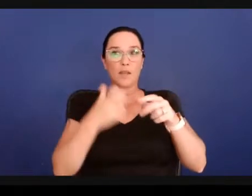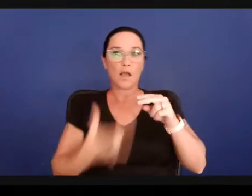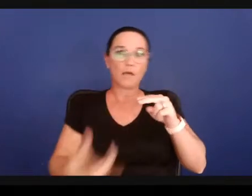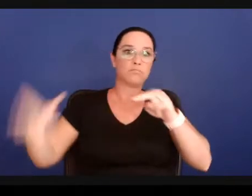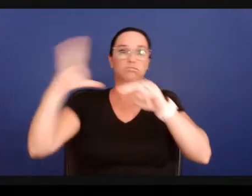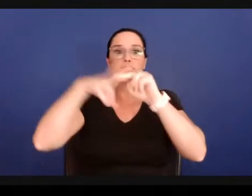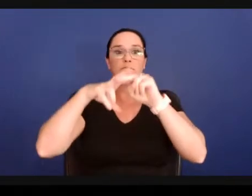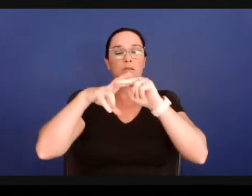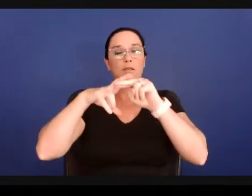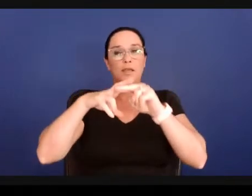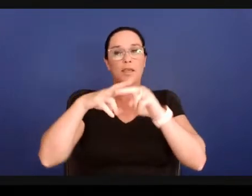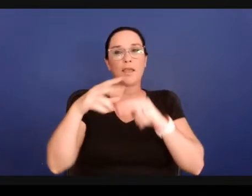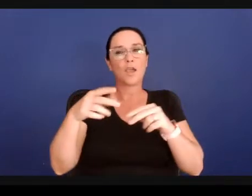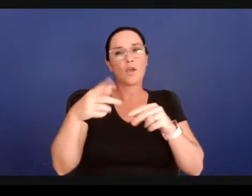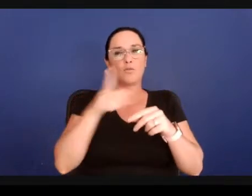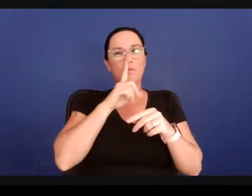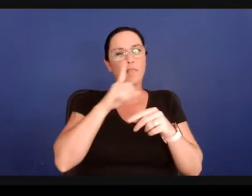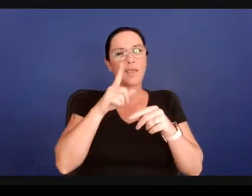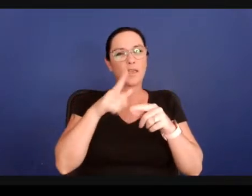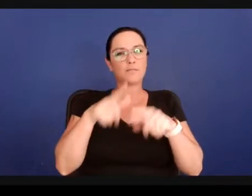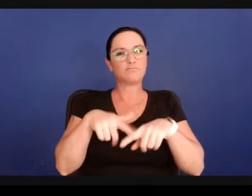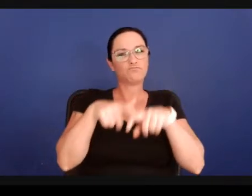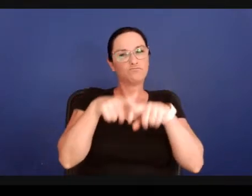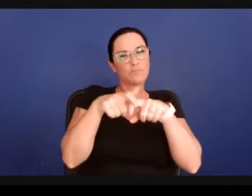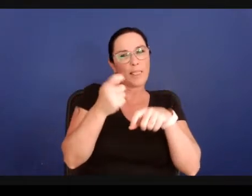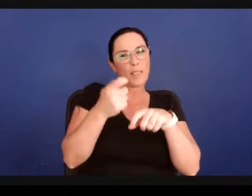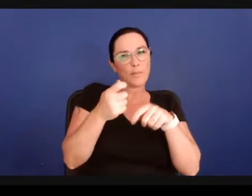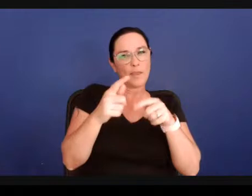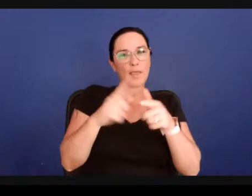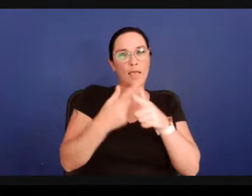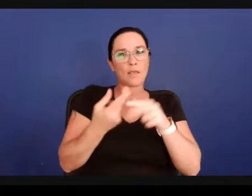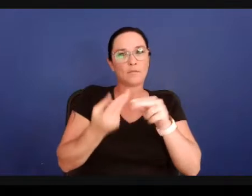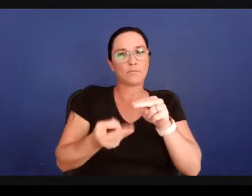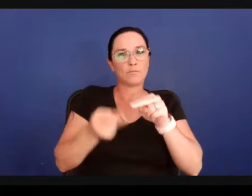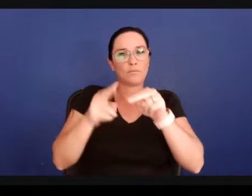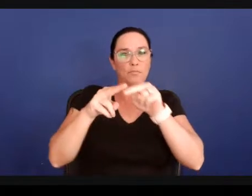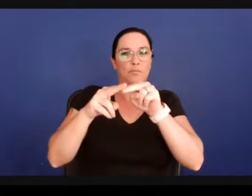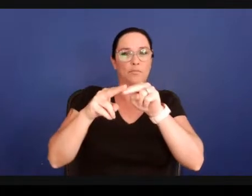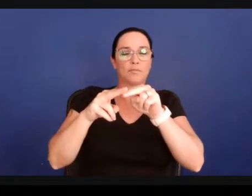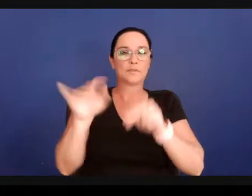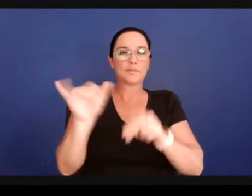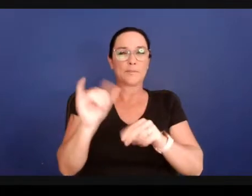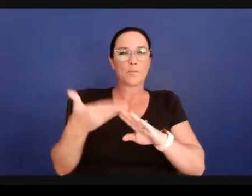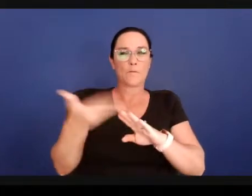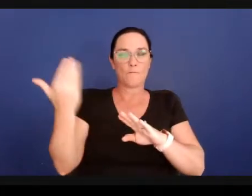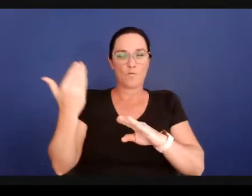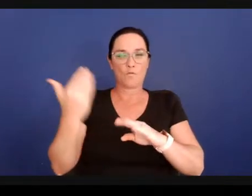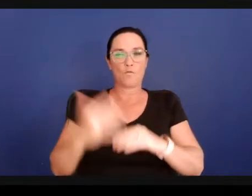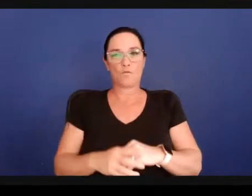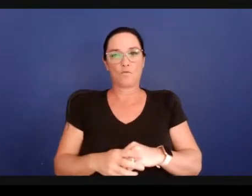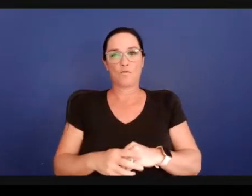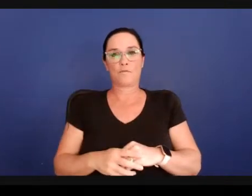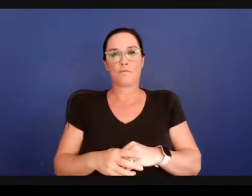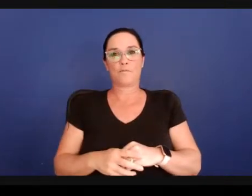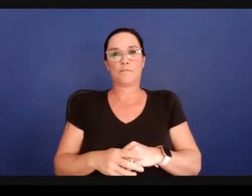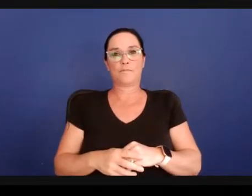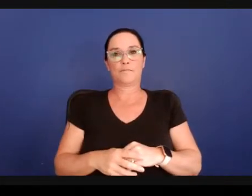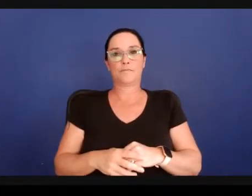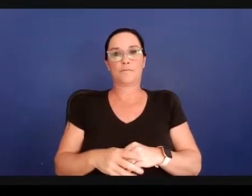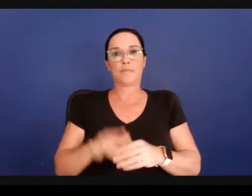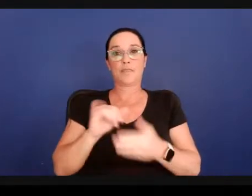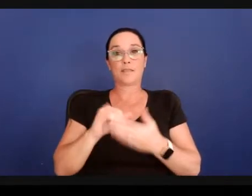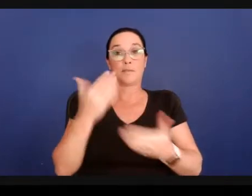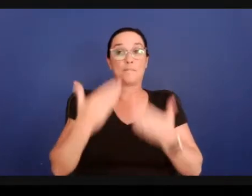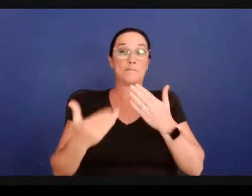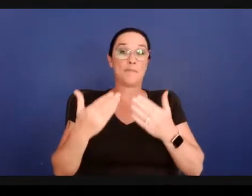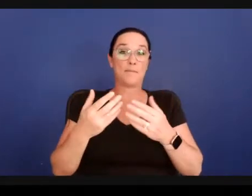paused a little bit the last couple weeks of the year, but has come up at similar rates to where it was before. Here might be at its highest rate that we've